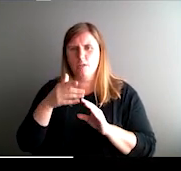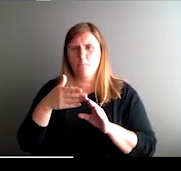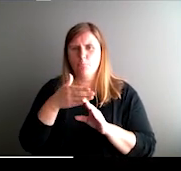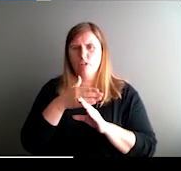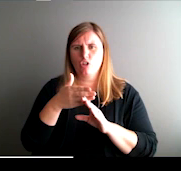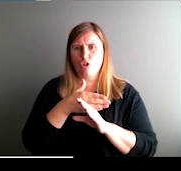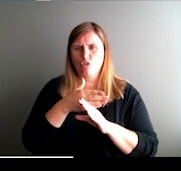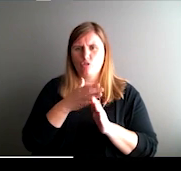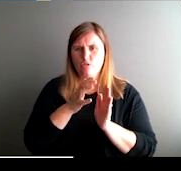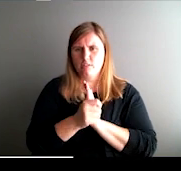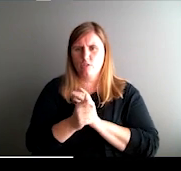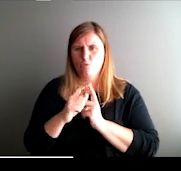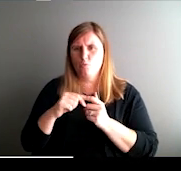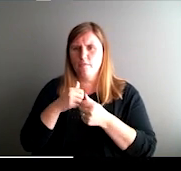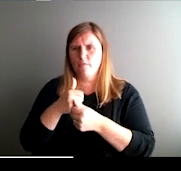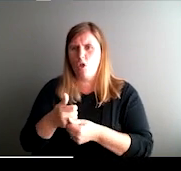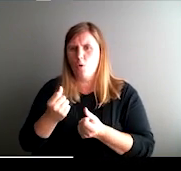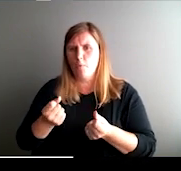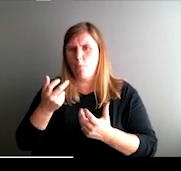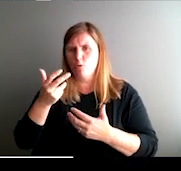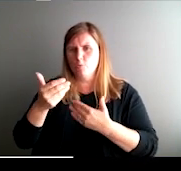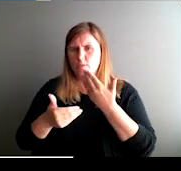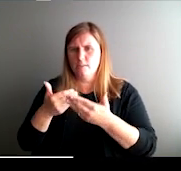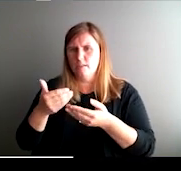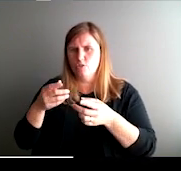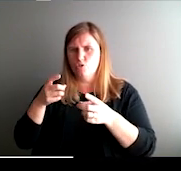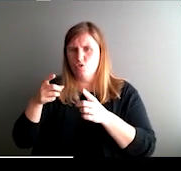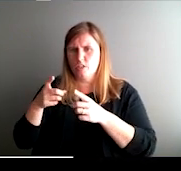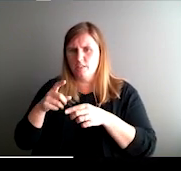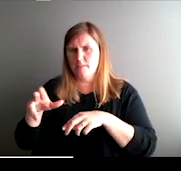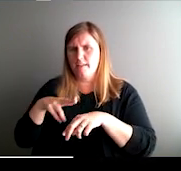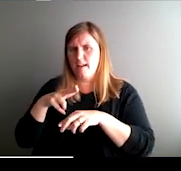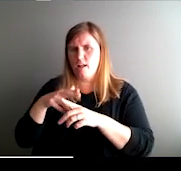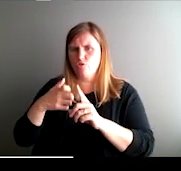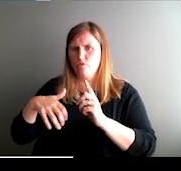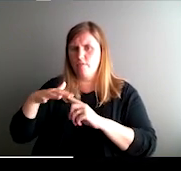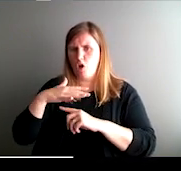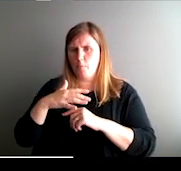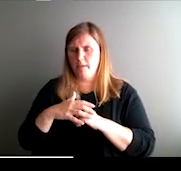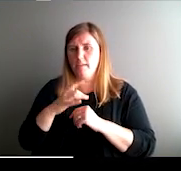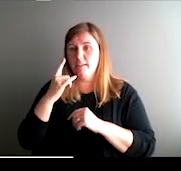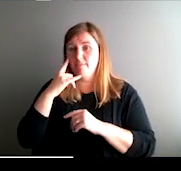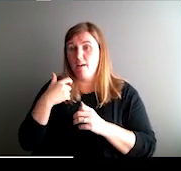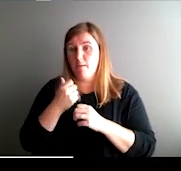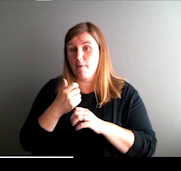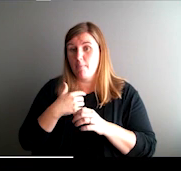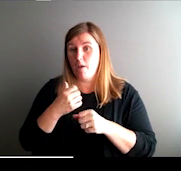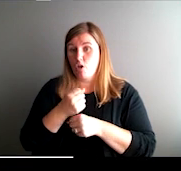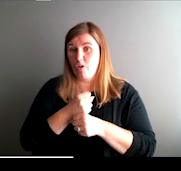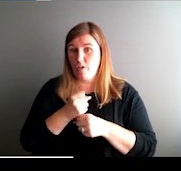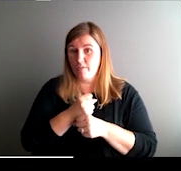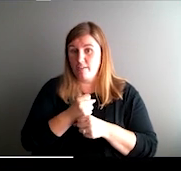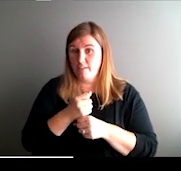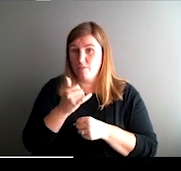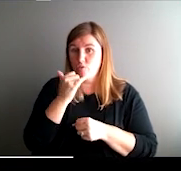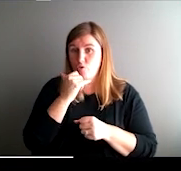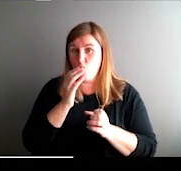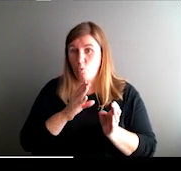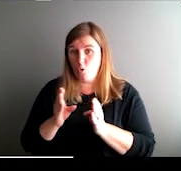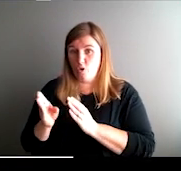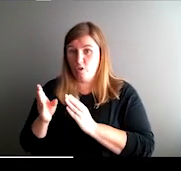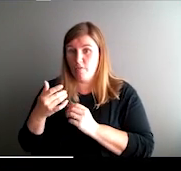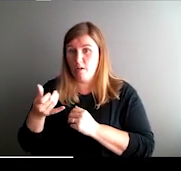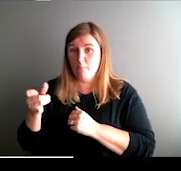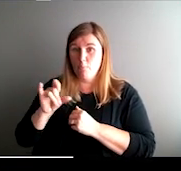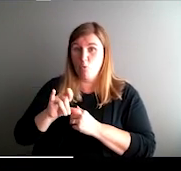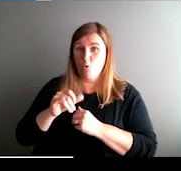precursor skill to following multiple step directions in the natural environment. And if I make my coffee in the wrong order, if I pour